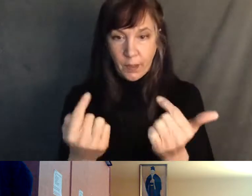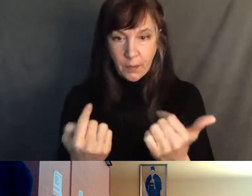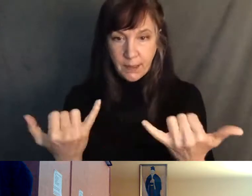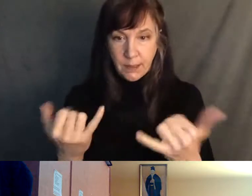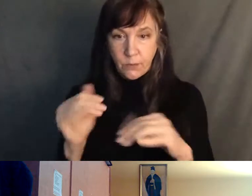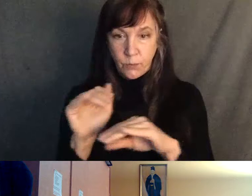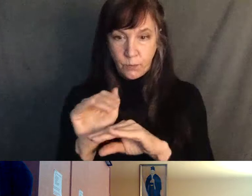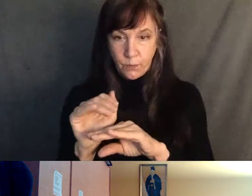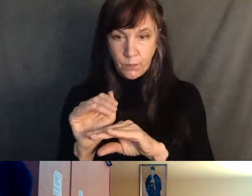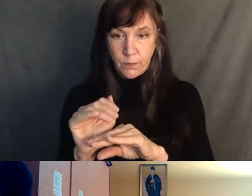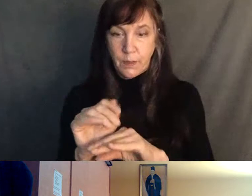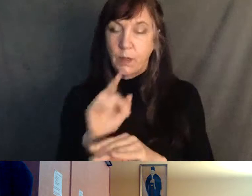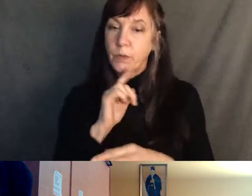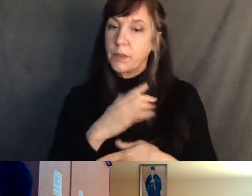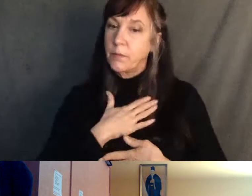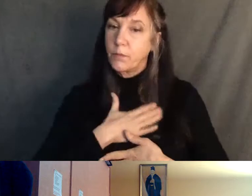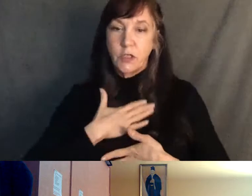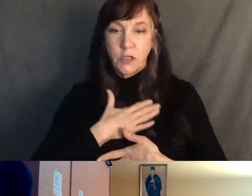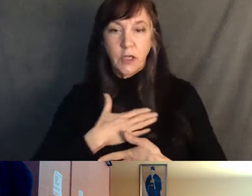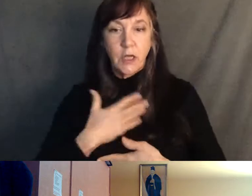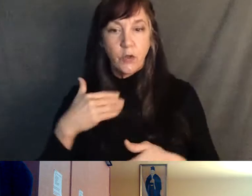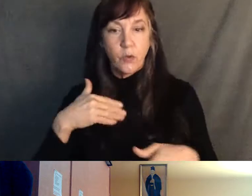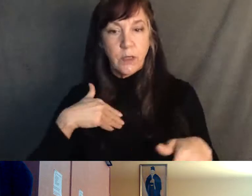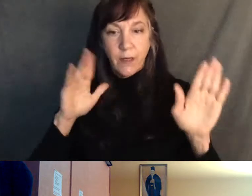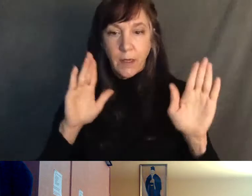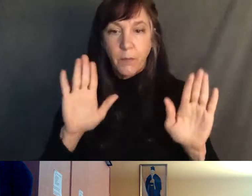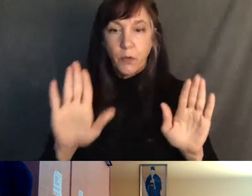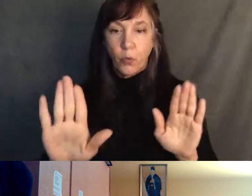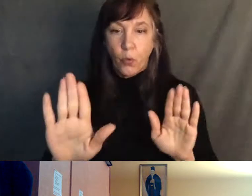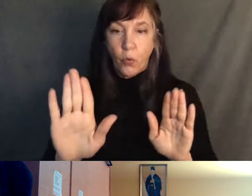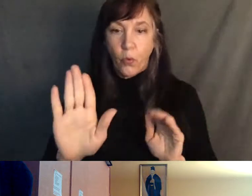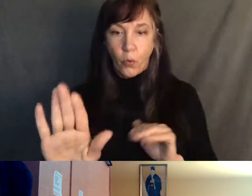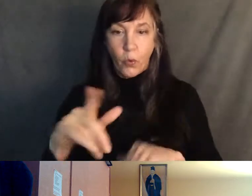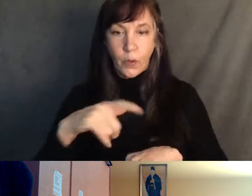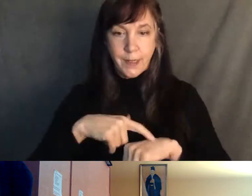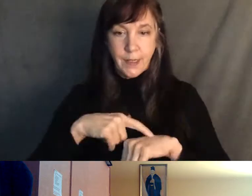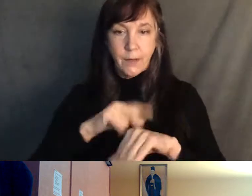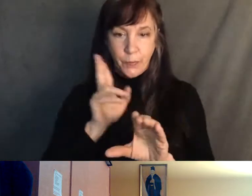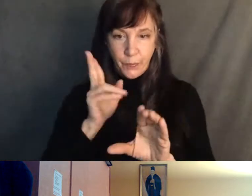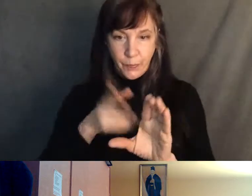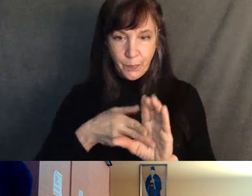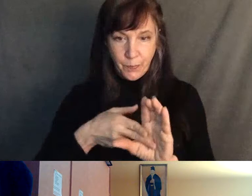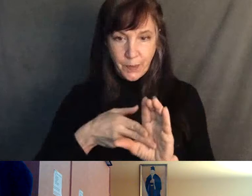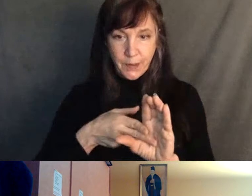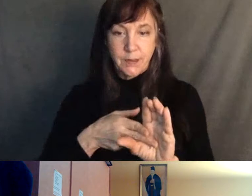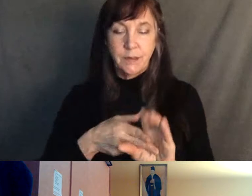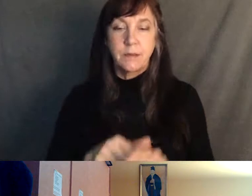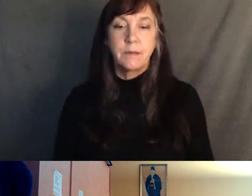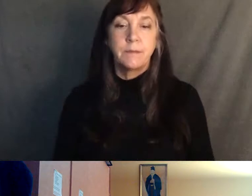very much appreciate you giving up your time to participate.